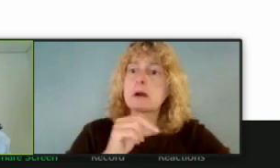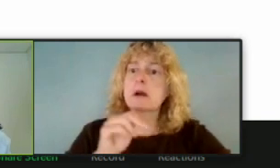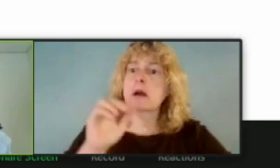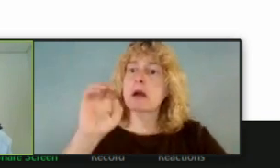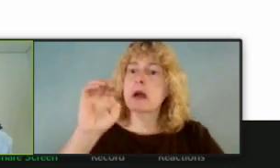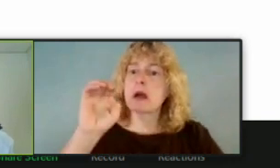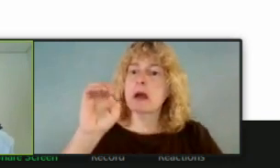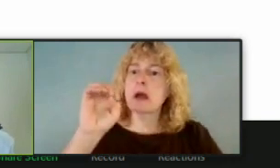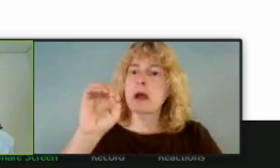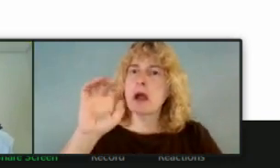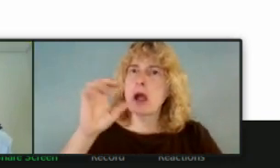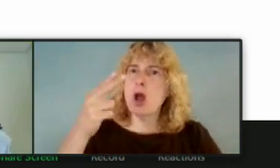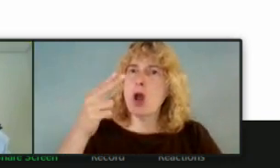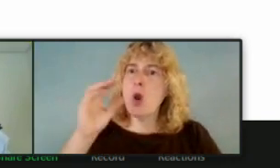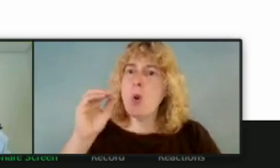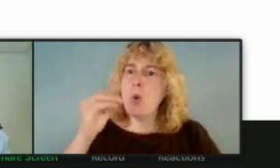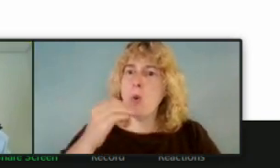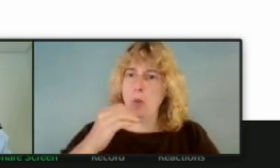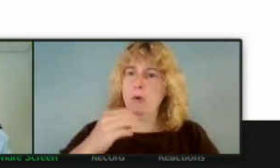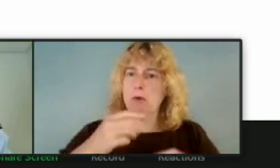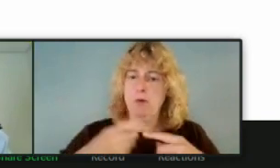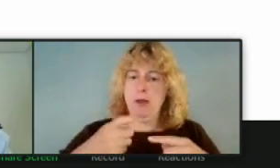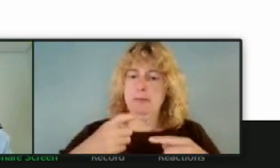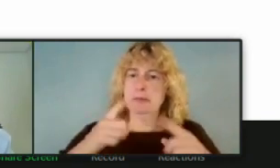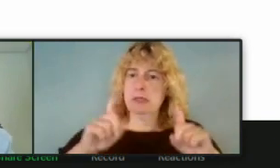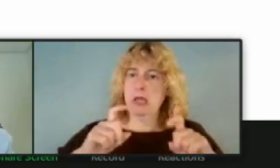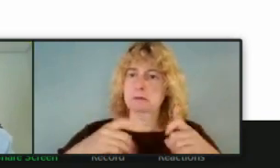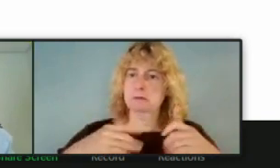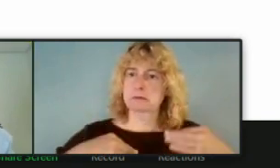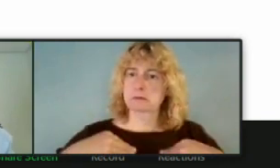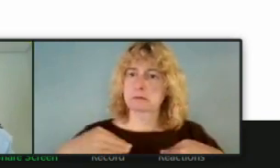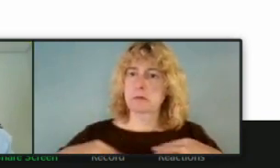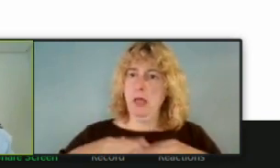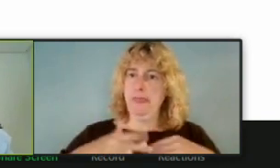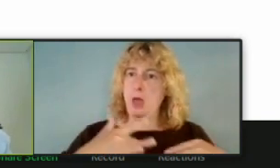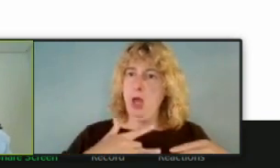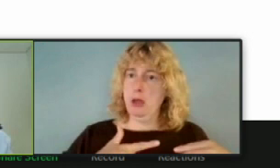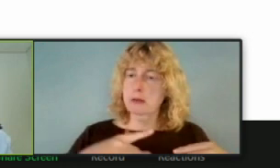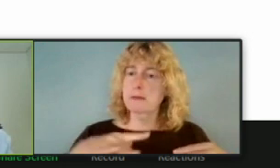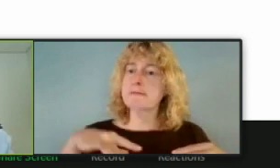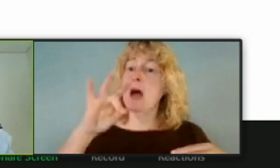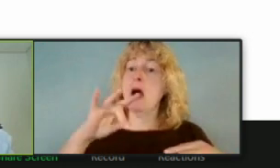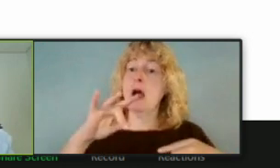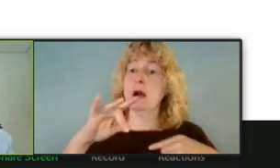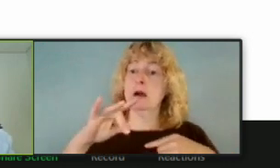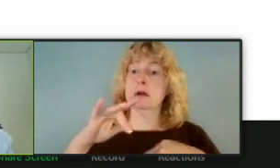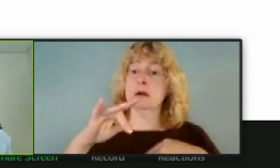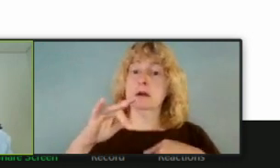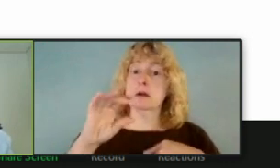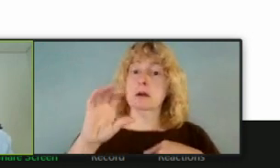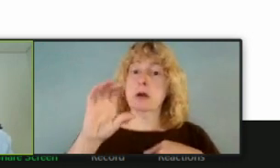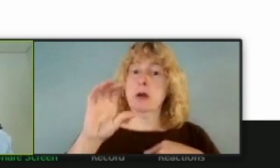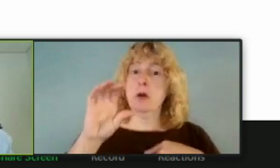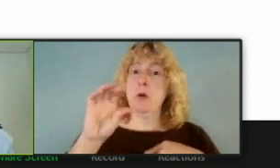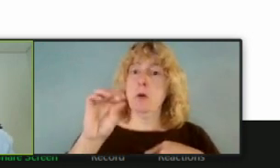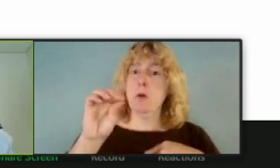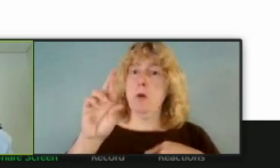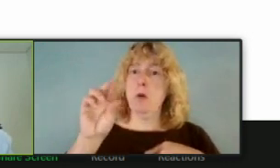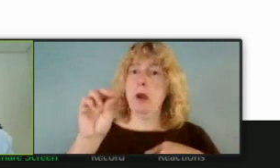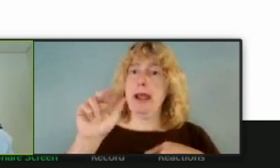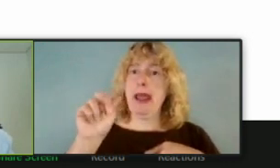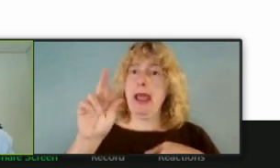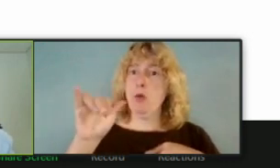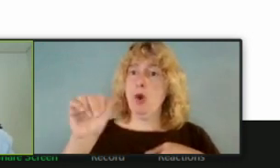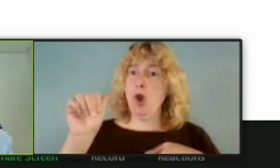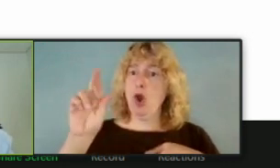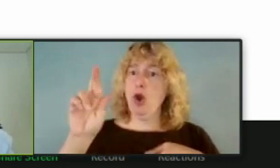report, or his heart ultrasound report, came back and showed that his coronary artery was dilated. So this was shocking